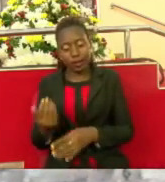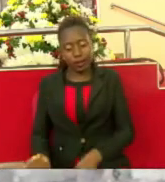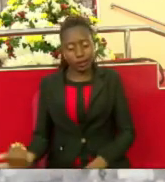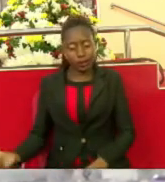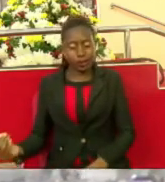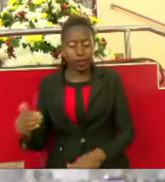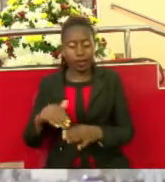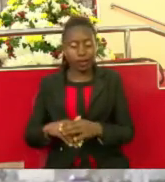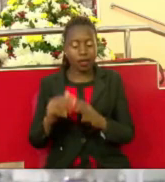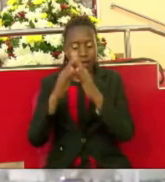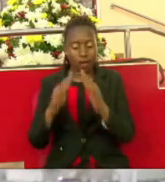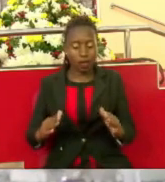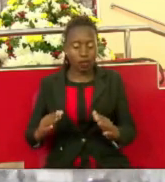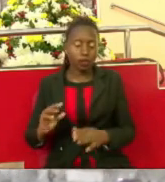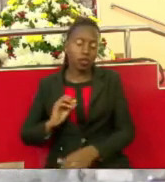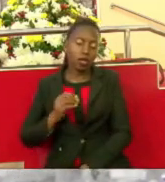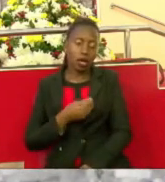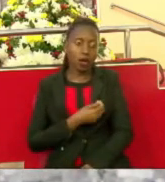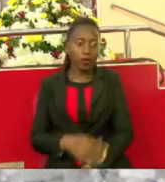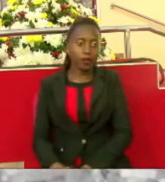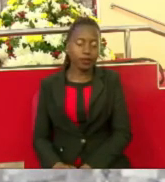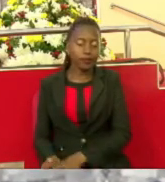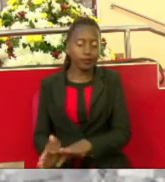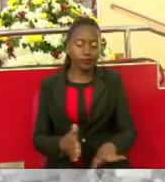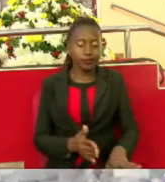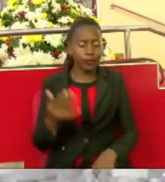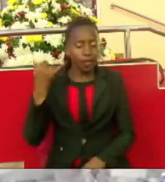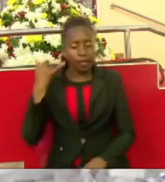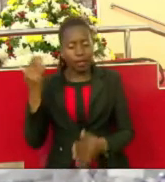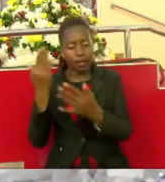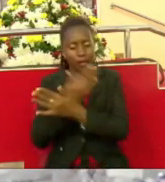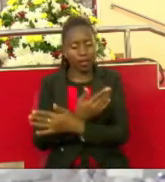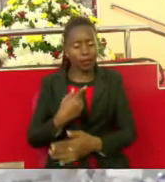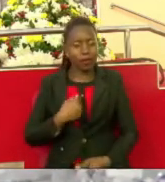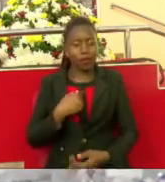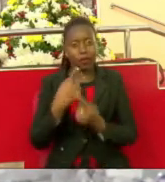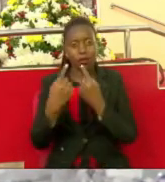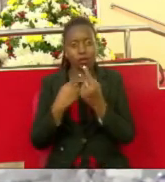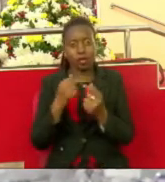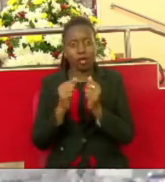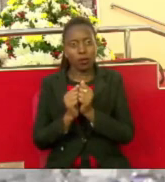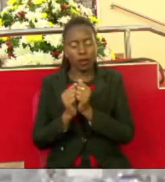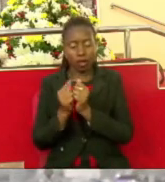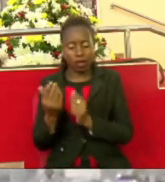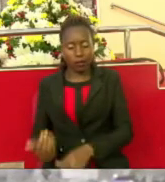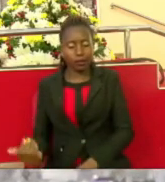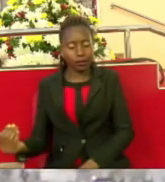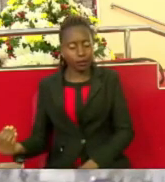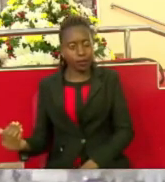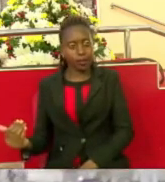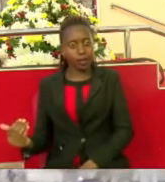The young people yesterday night, I was telling them, I would prefer that the first person they hear talking about Christ and